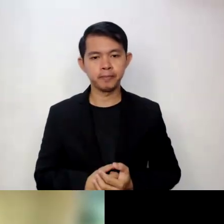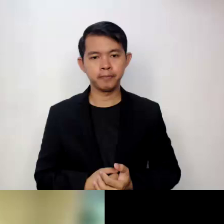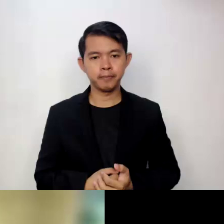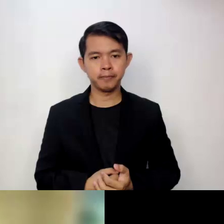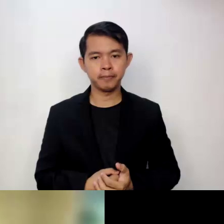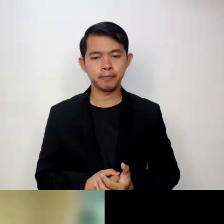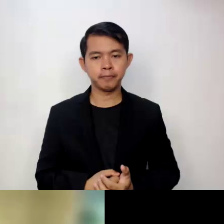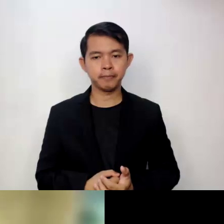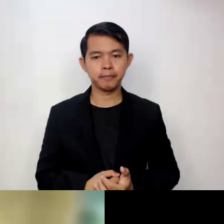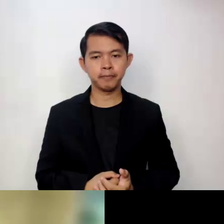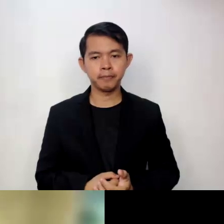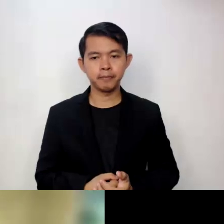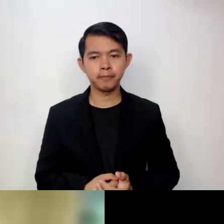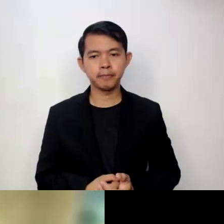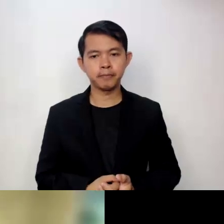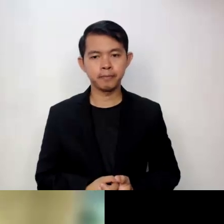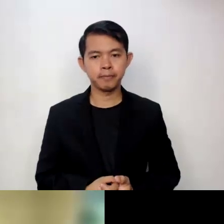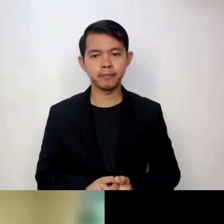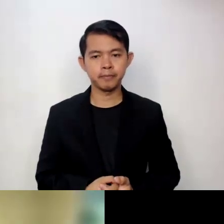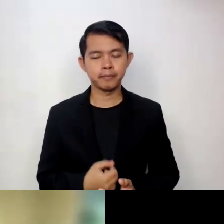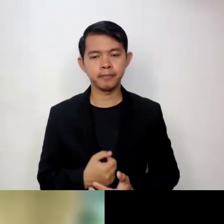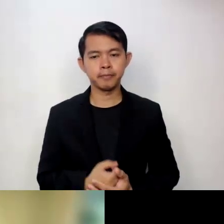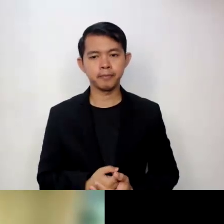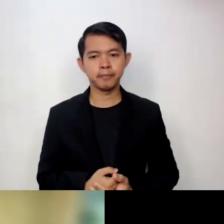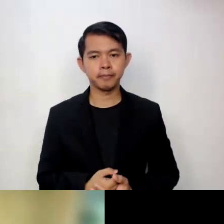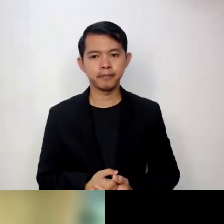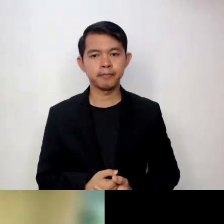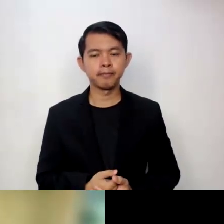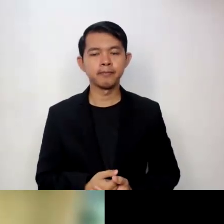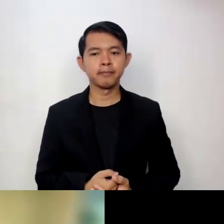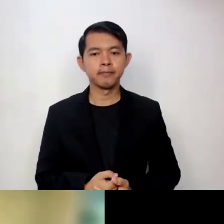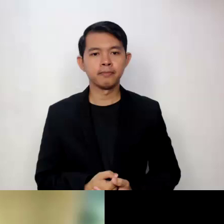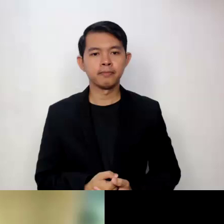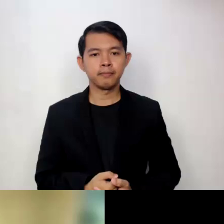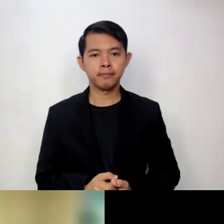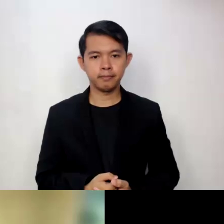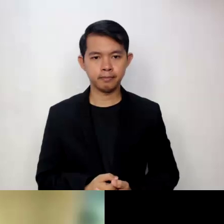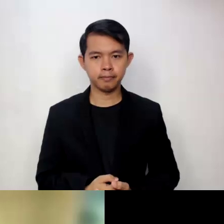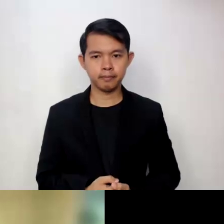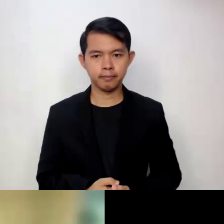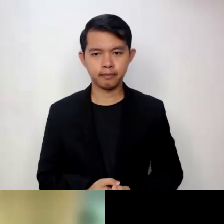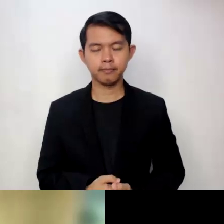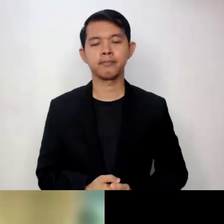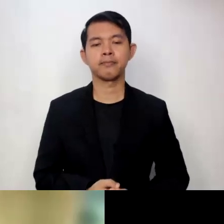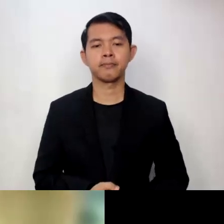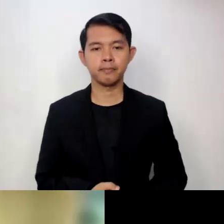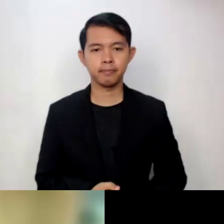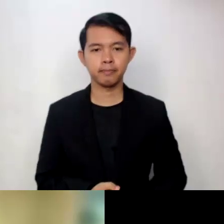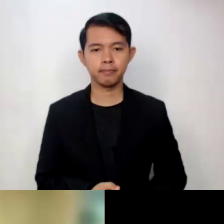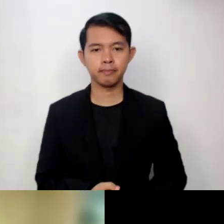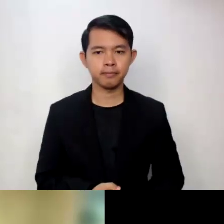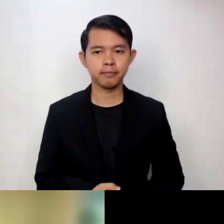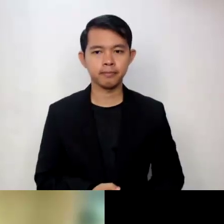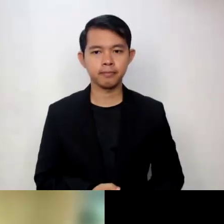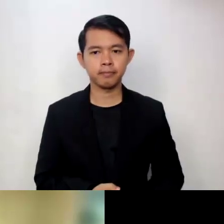And you are not likely to get promoted or get substantial research grants when you just